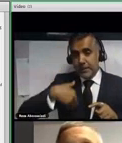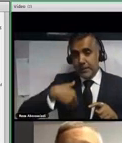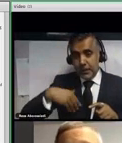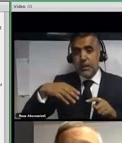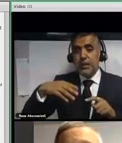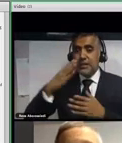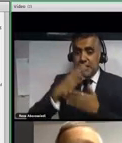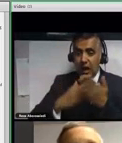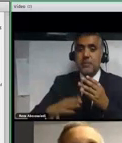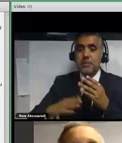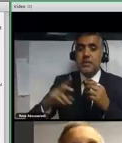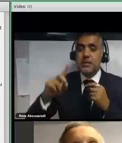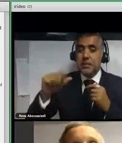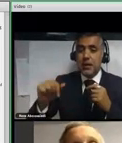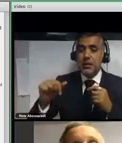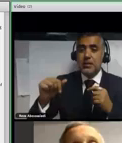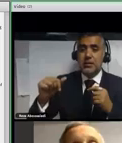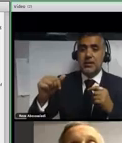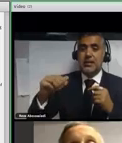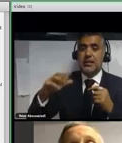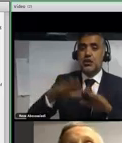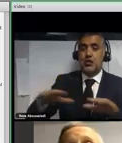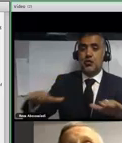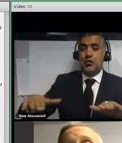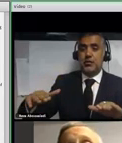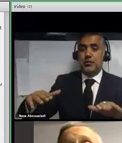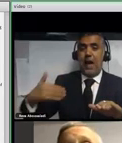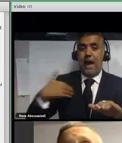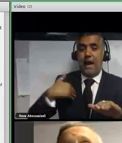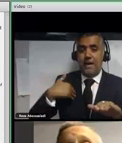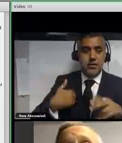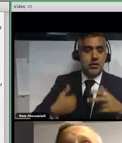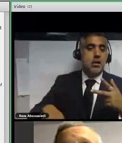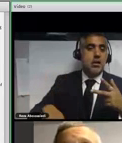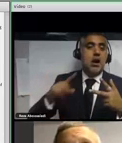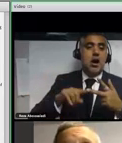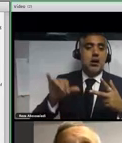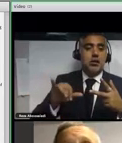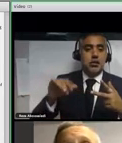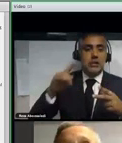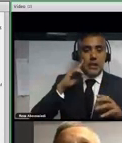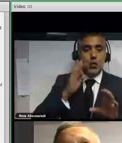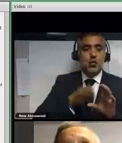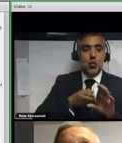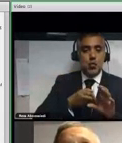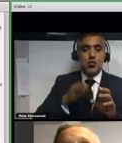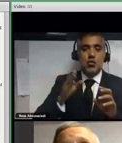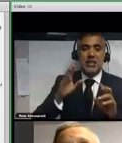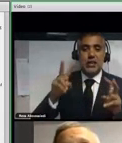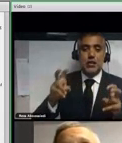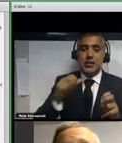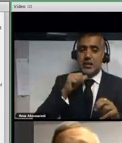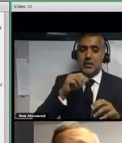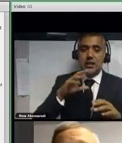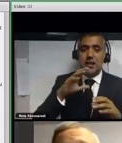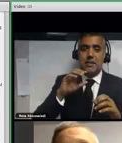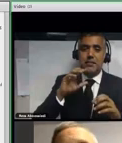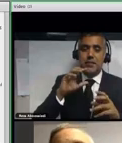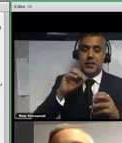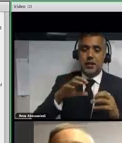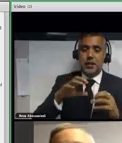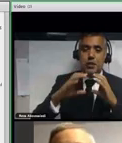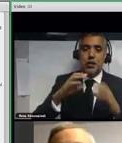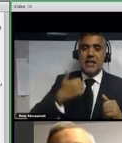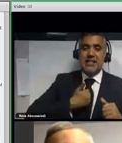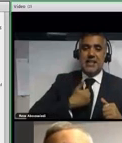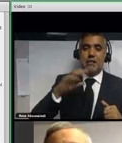disabilities have. It also misses a lot of those with psychosocial issues that do not affect communication or self-care. Some